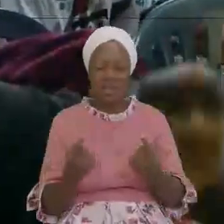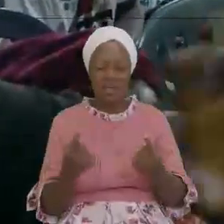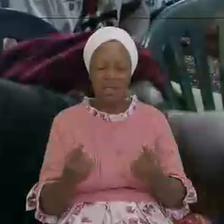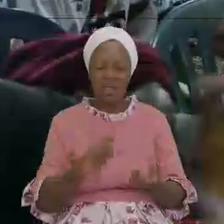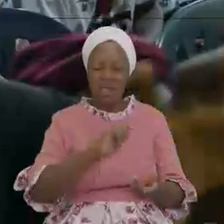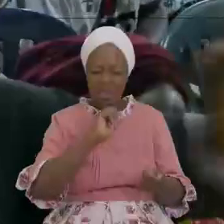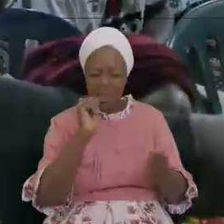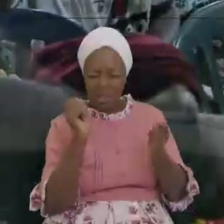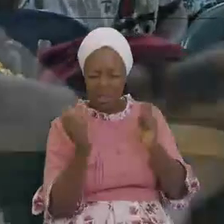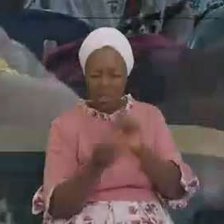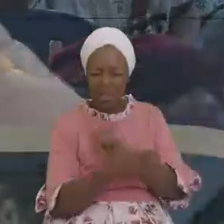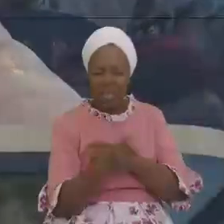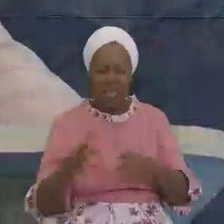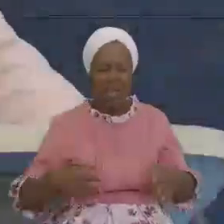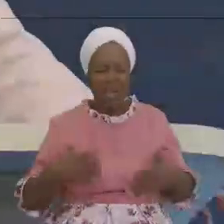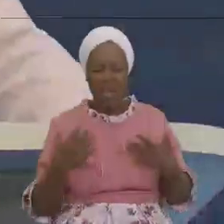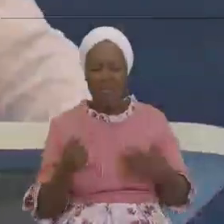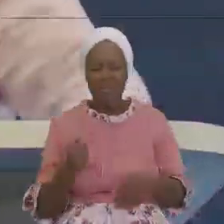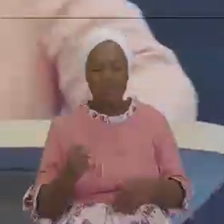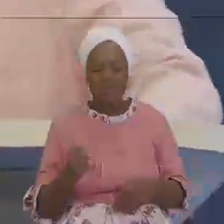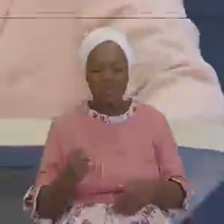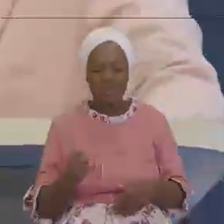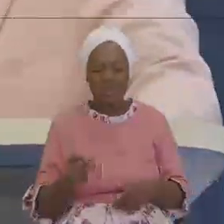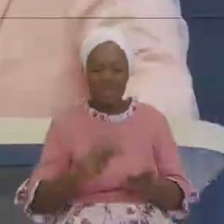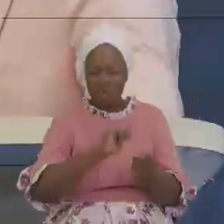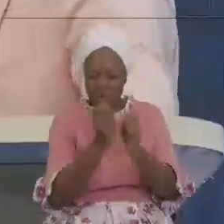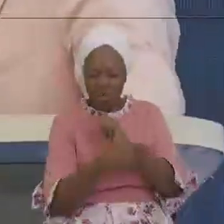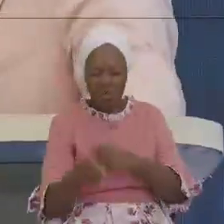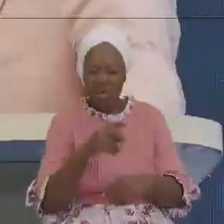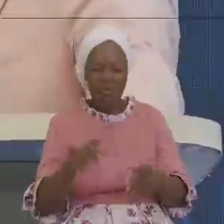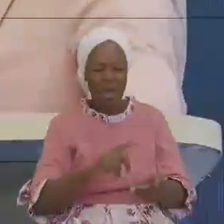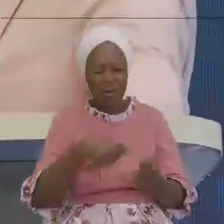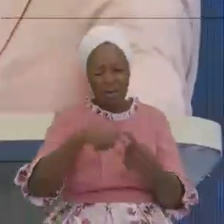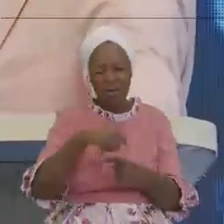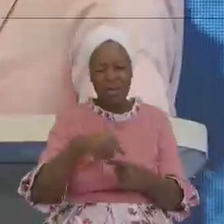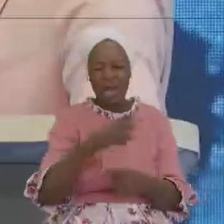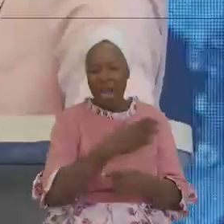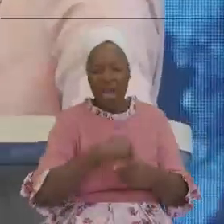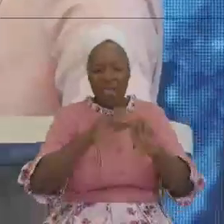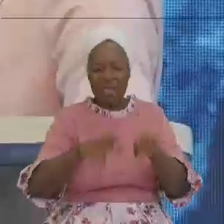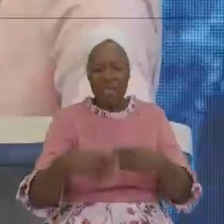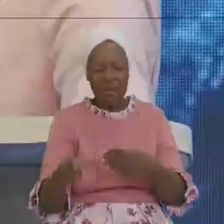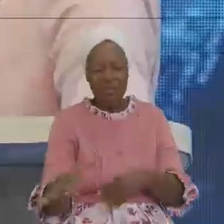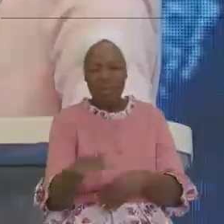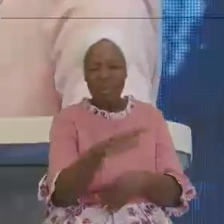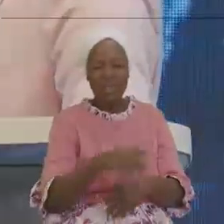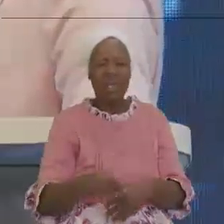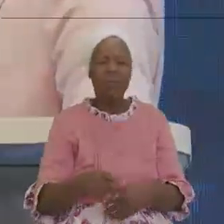Change their lives. Turn them around and give them